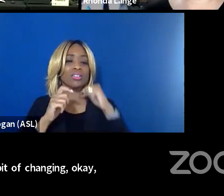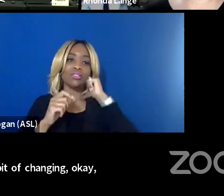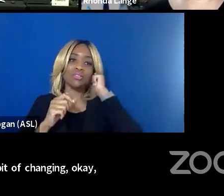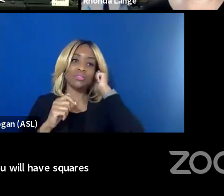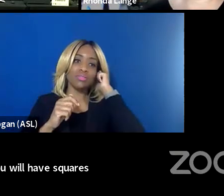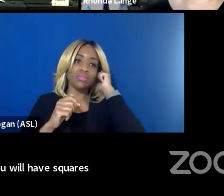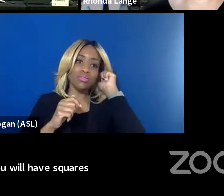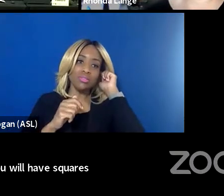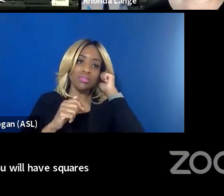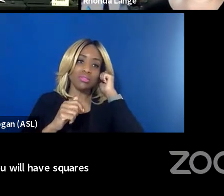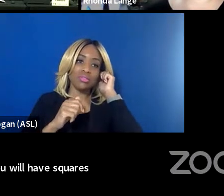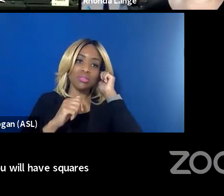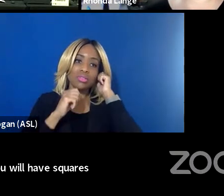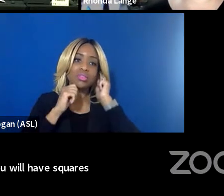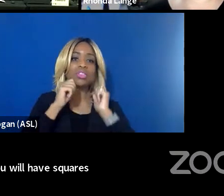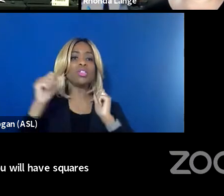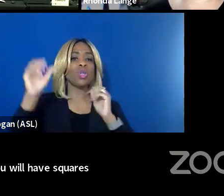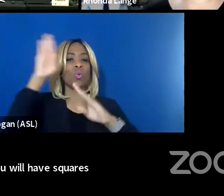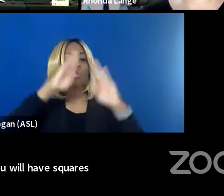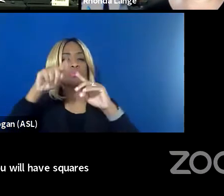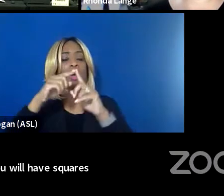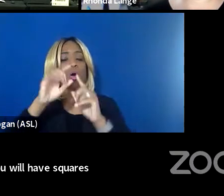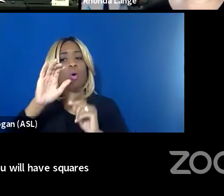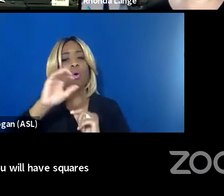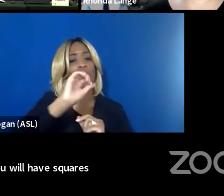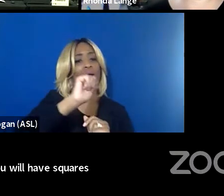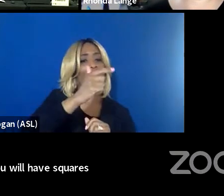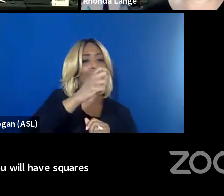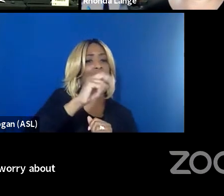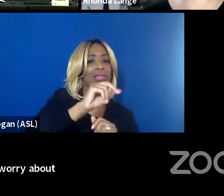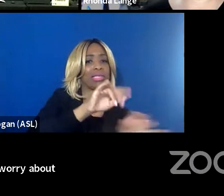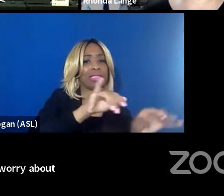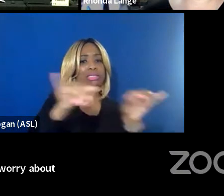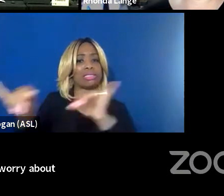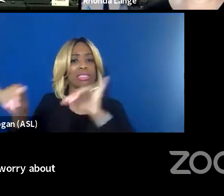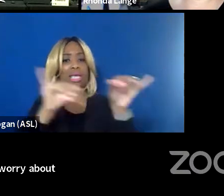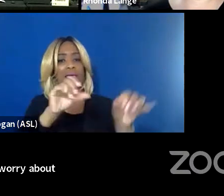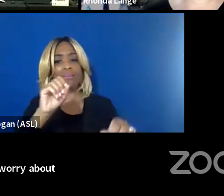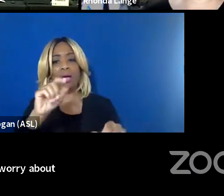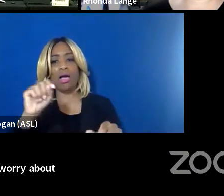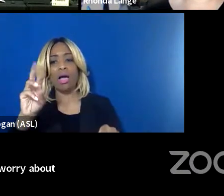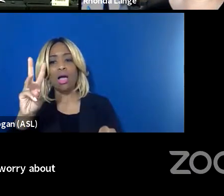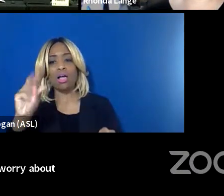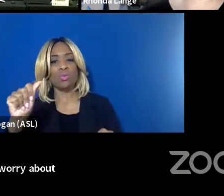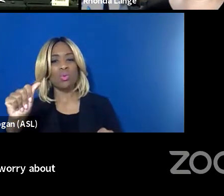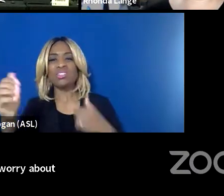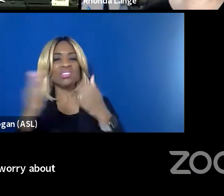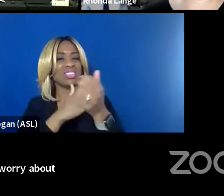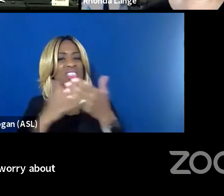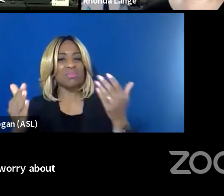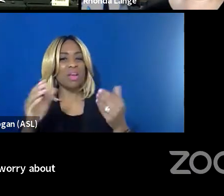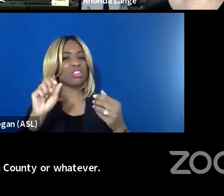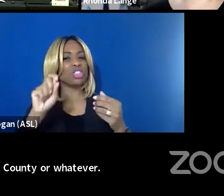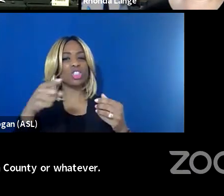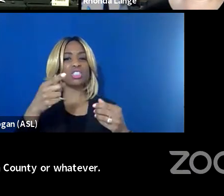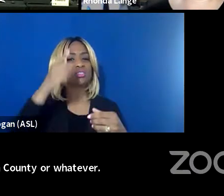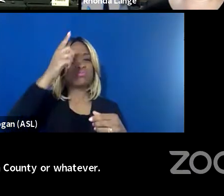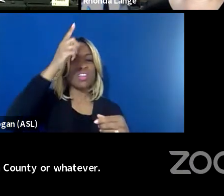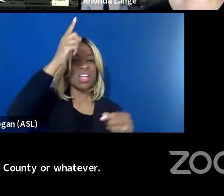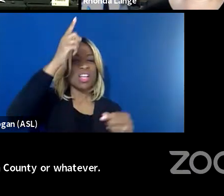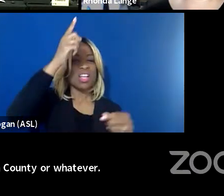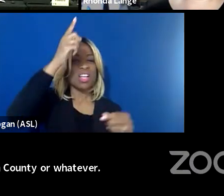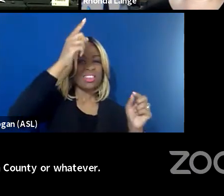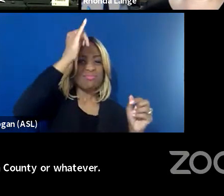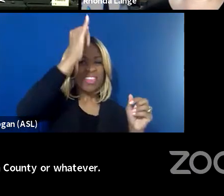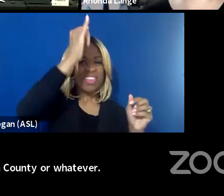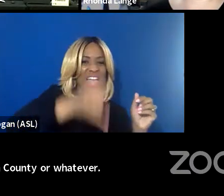you don't have to worry about, oh, is Allegan County like Ottawa County or whatever. You just draw the line straight up and down, get everybody